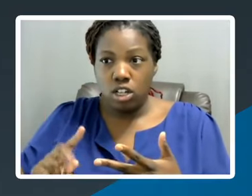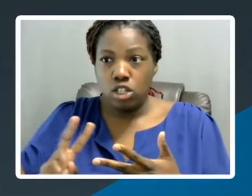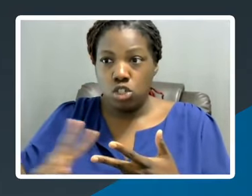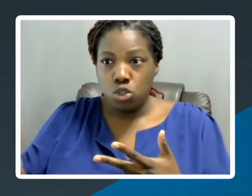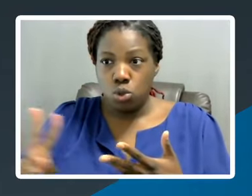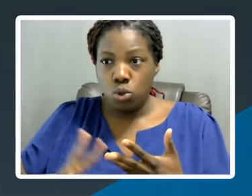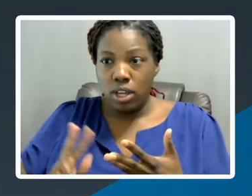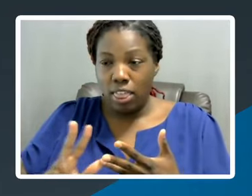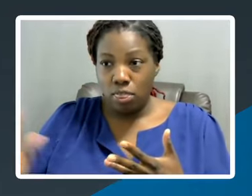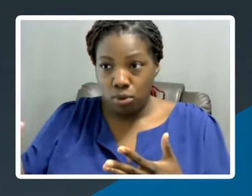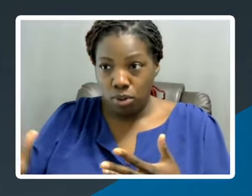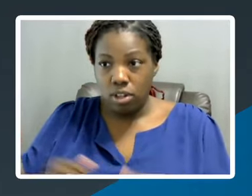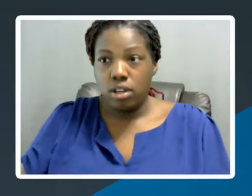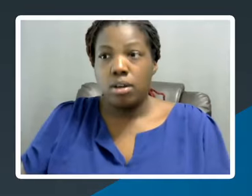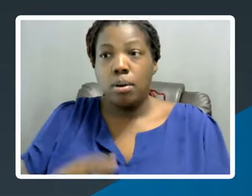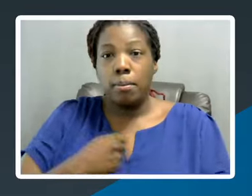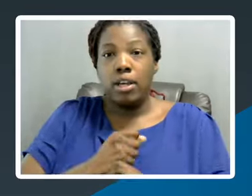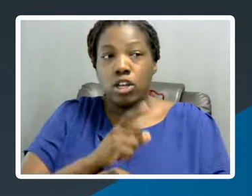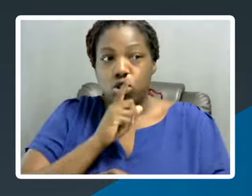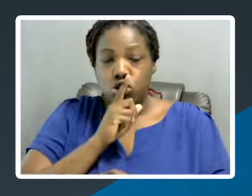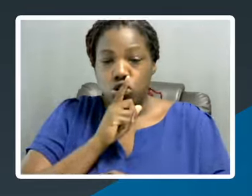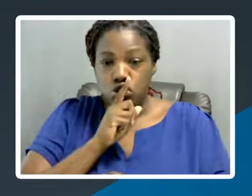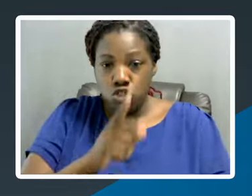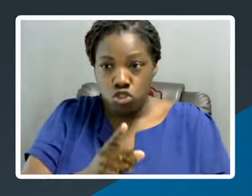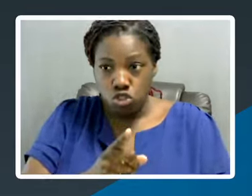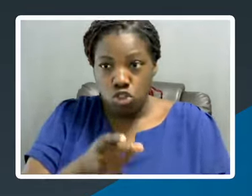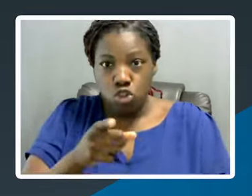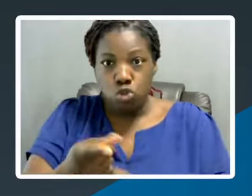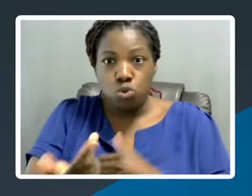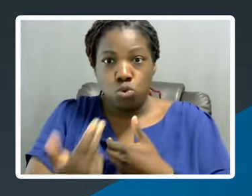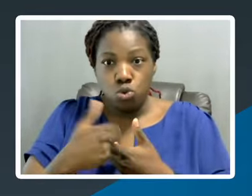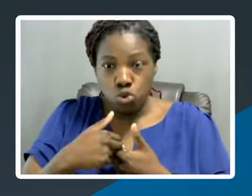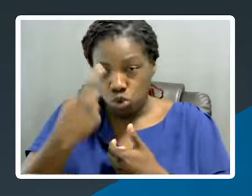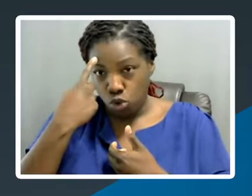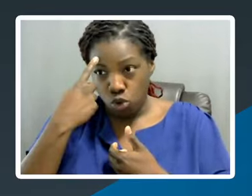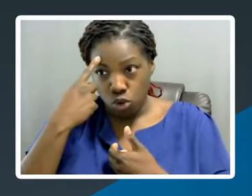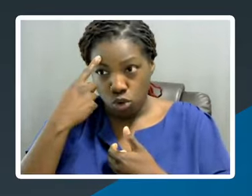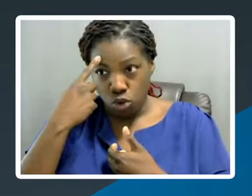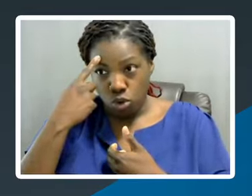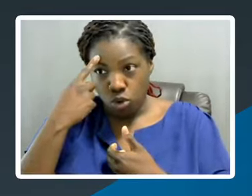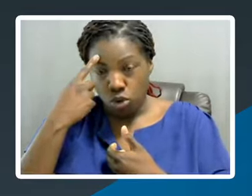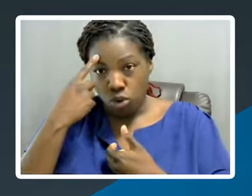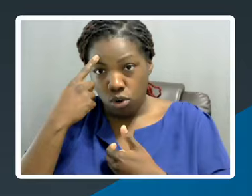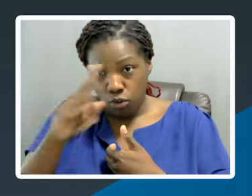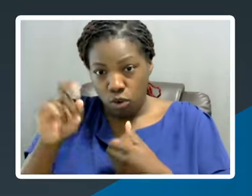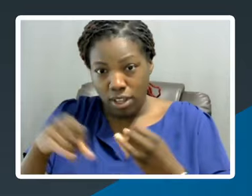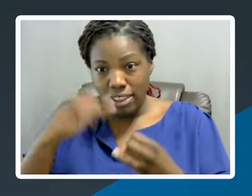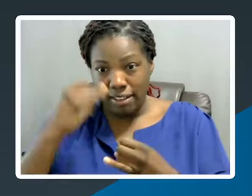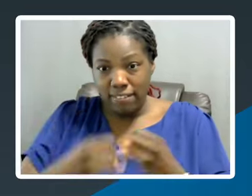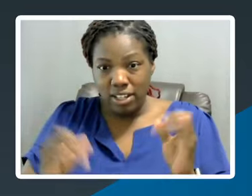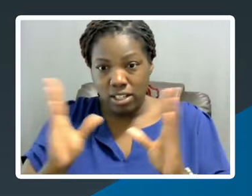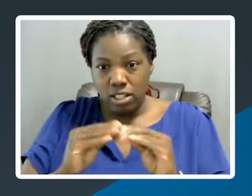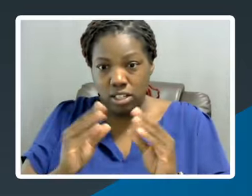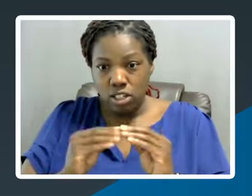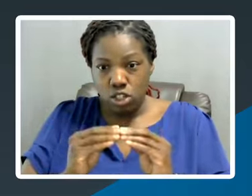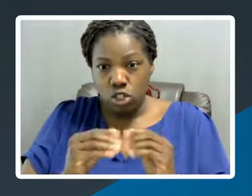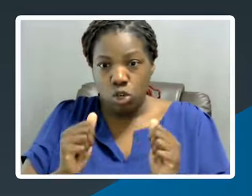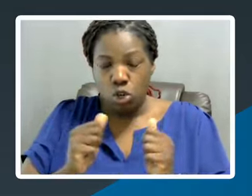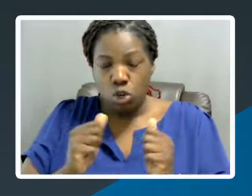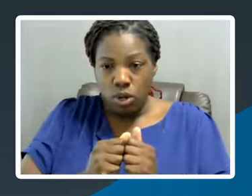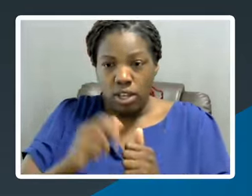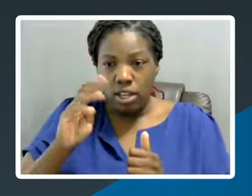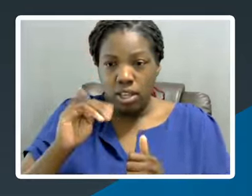3. Please make sure to join us for the final session with Missy Testerman at 4 o'clock